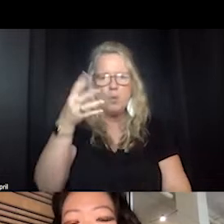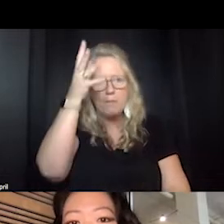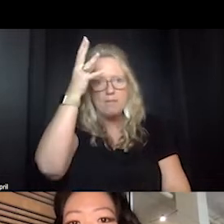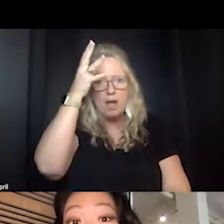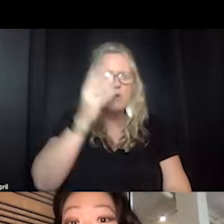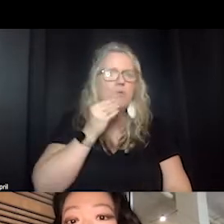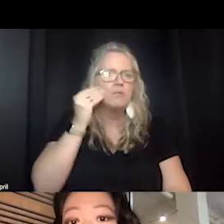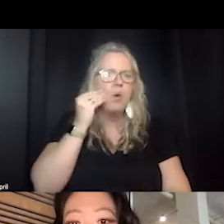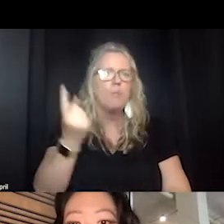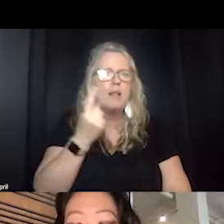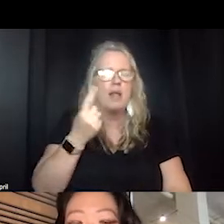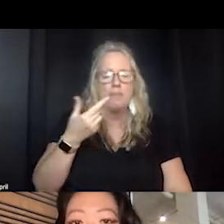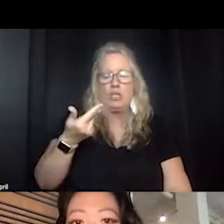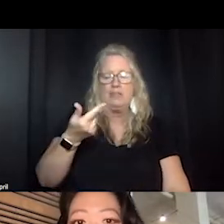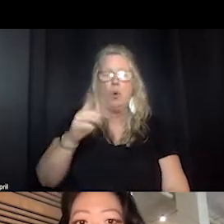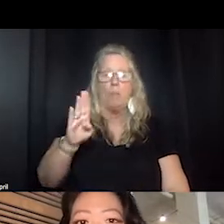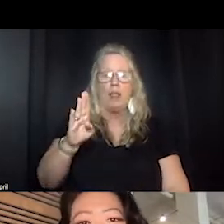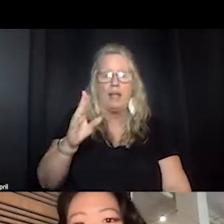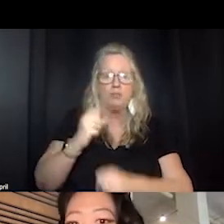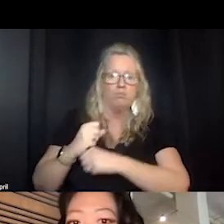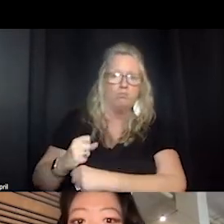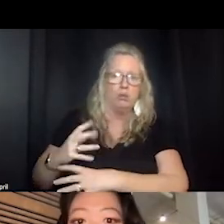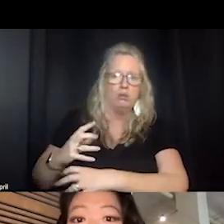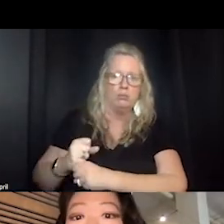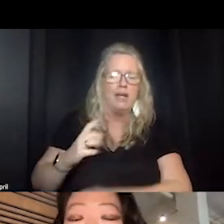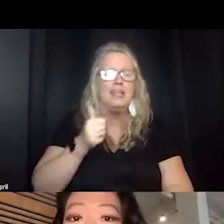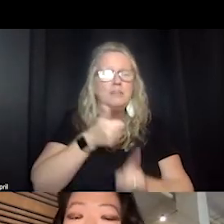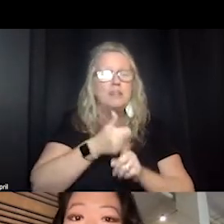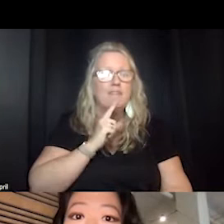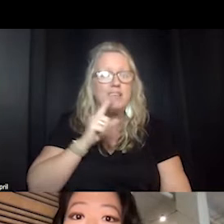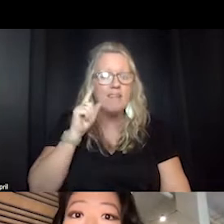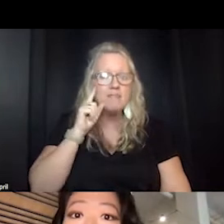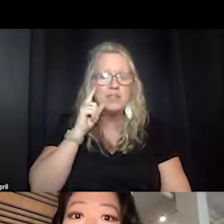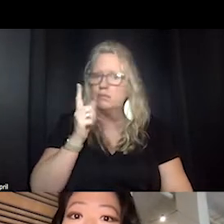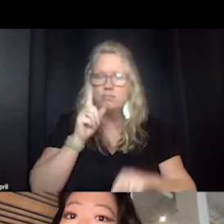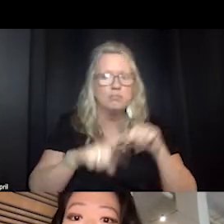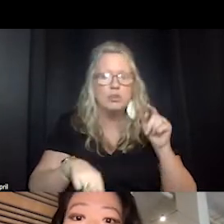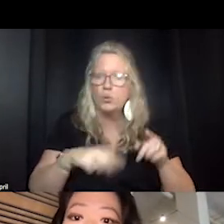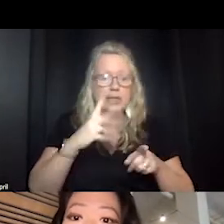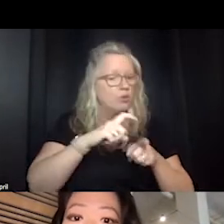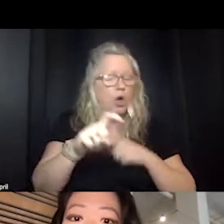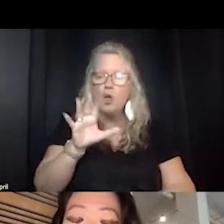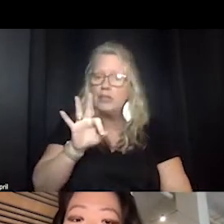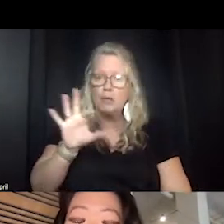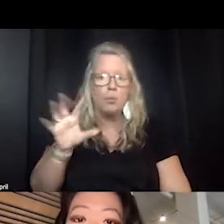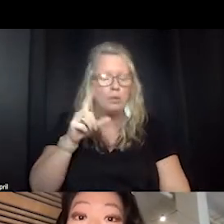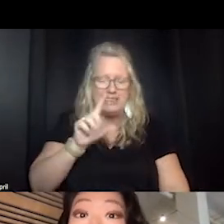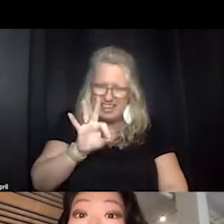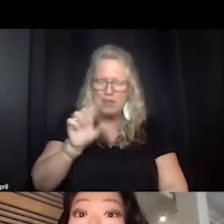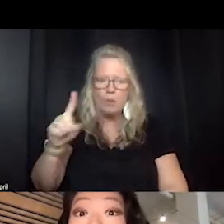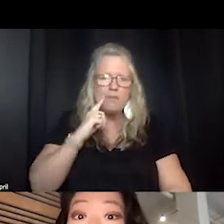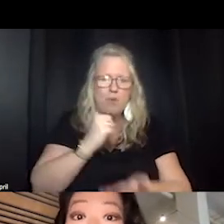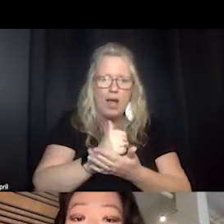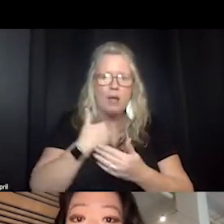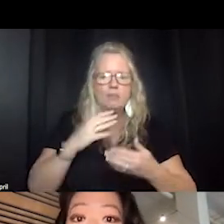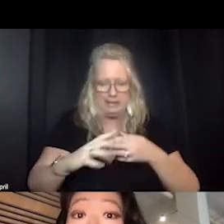alone, his gallbladder ruptured. As a deaf man, he was not able to call 911 for help. He